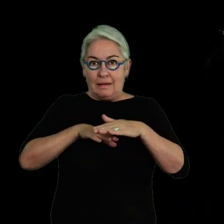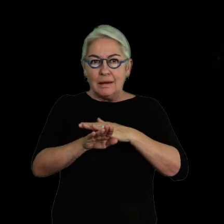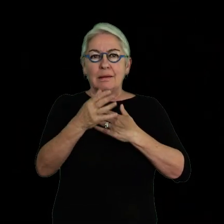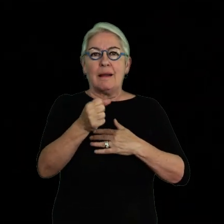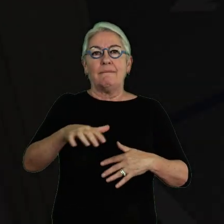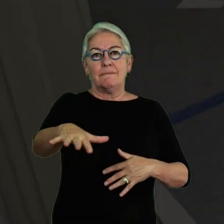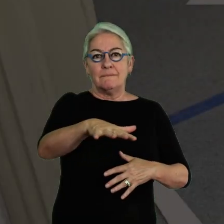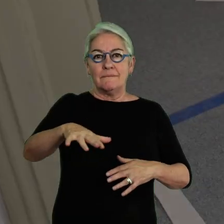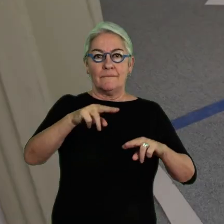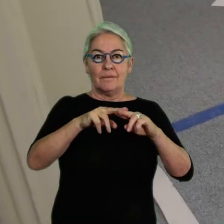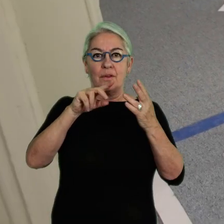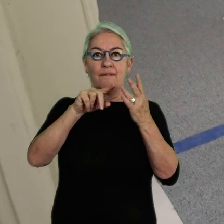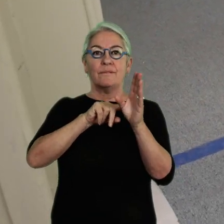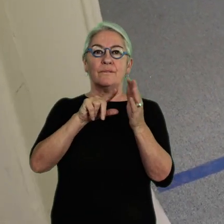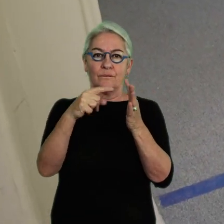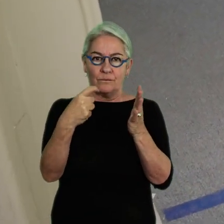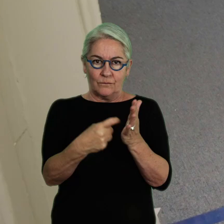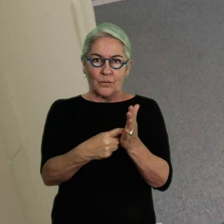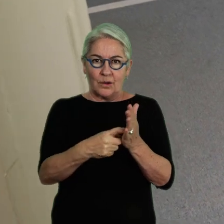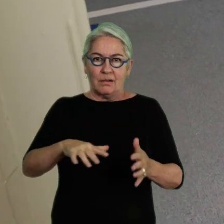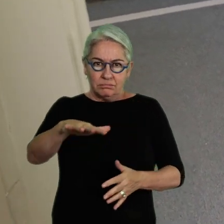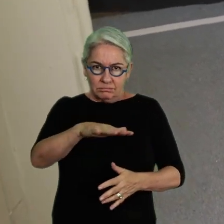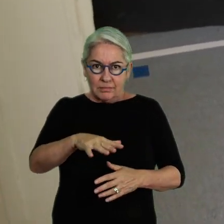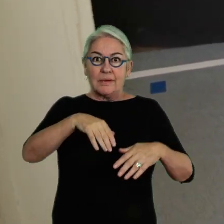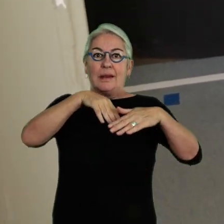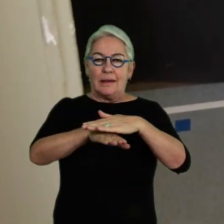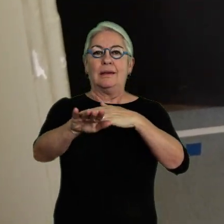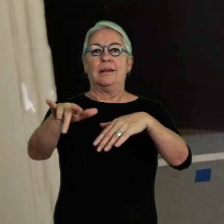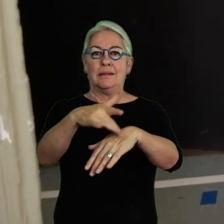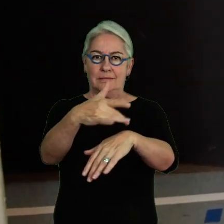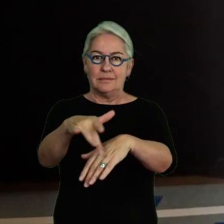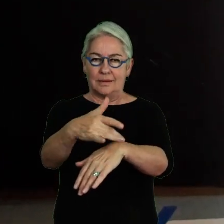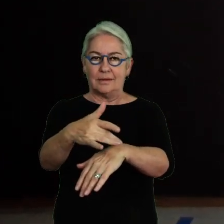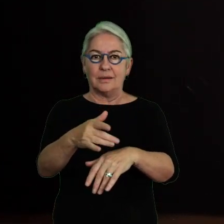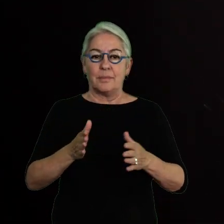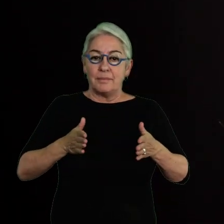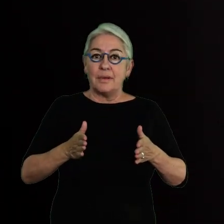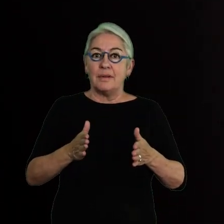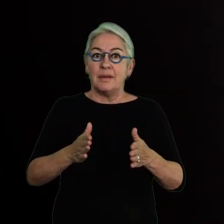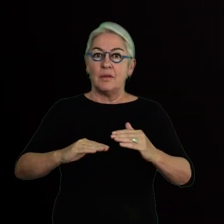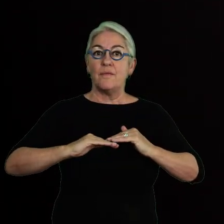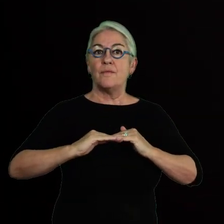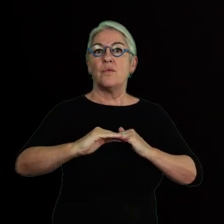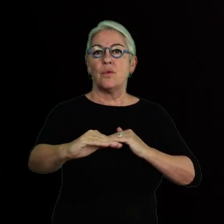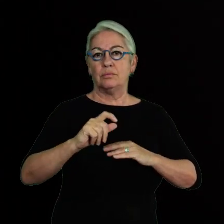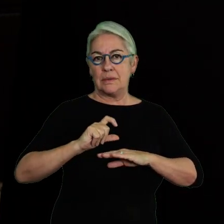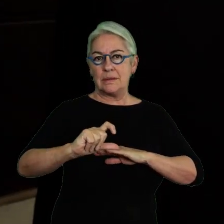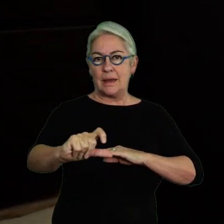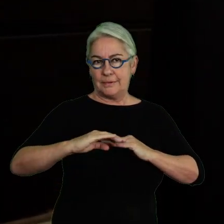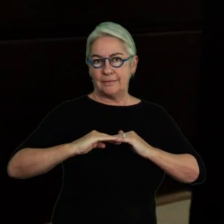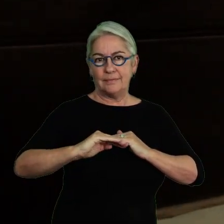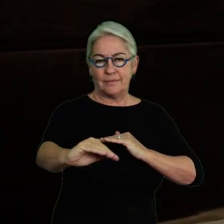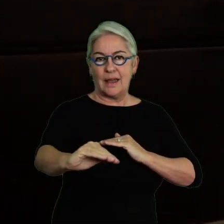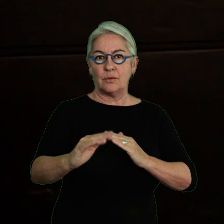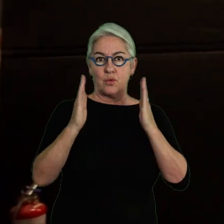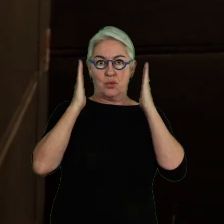There is a small foyer which leads into the theatre. The floor of this pathway is carpeted and flat. Follow this path down